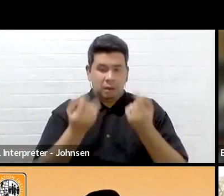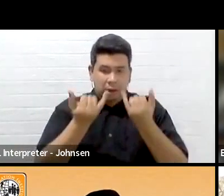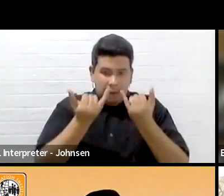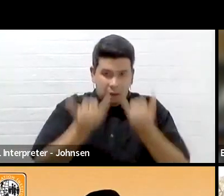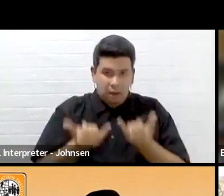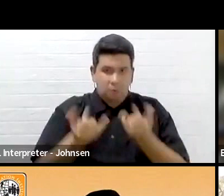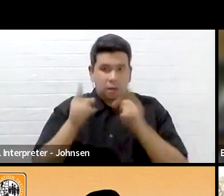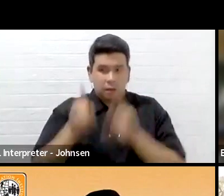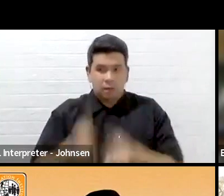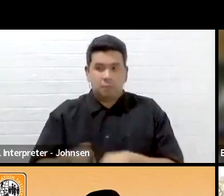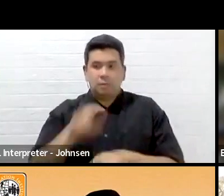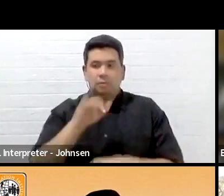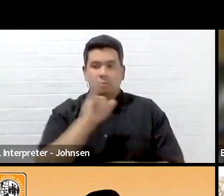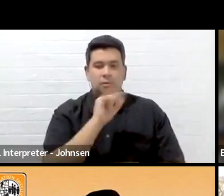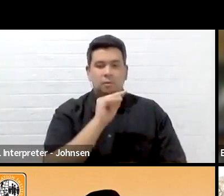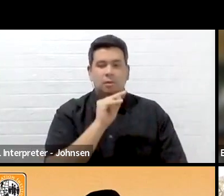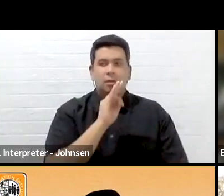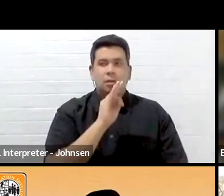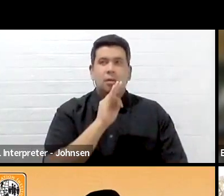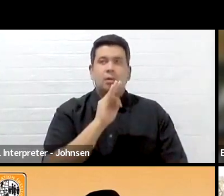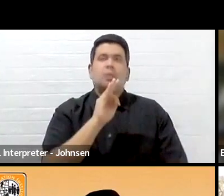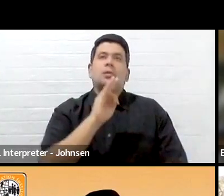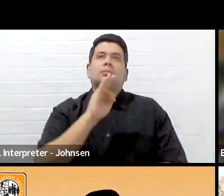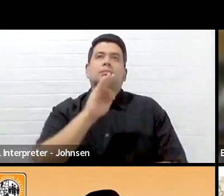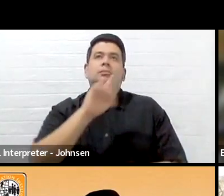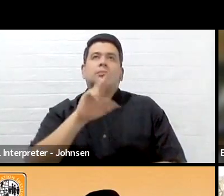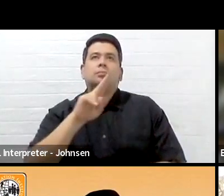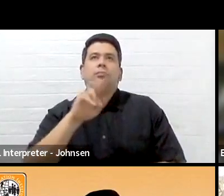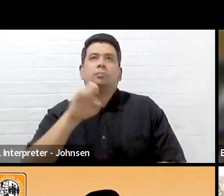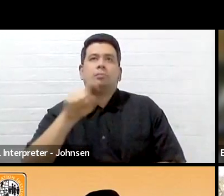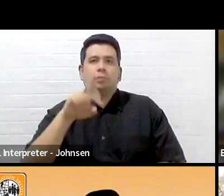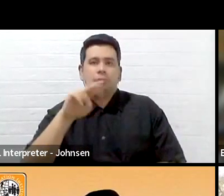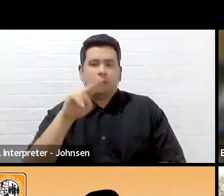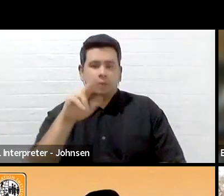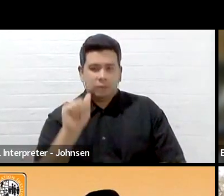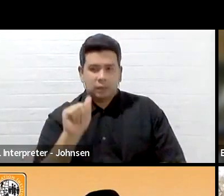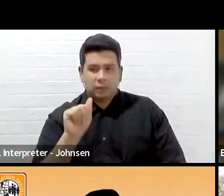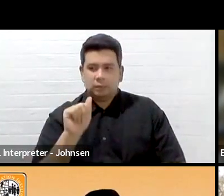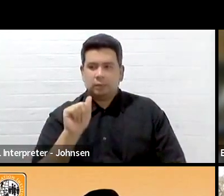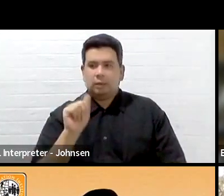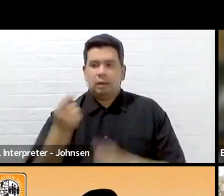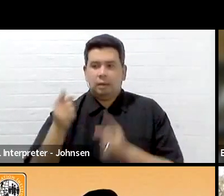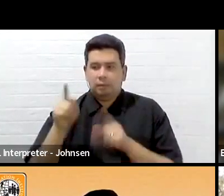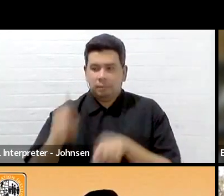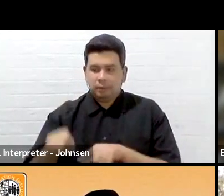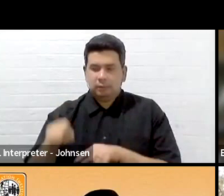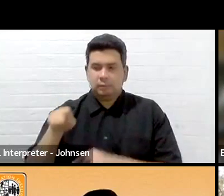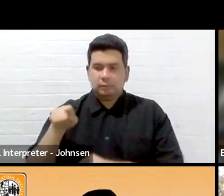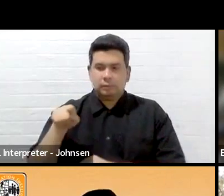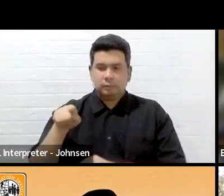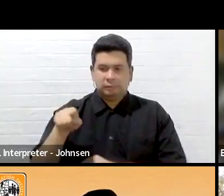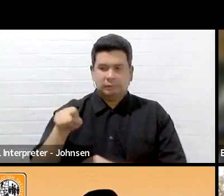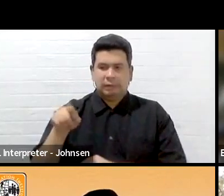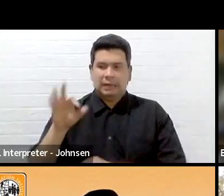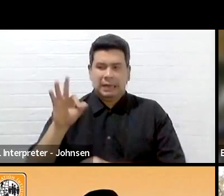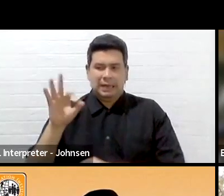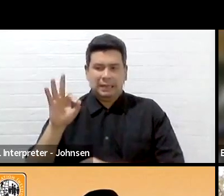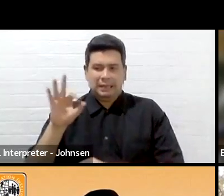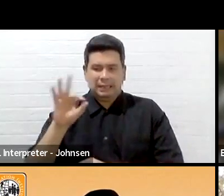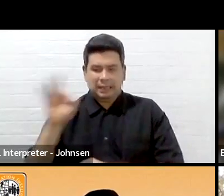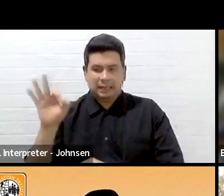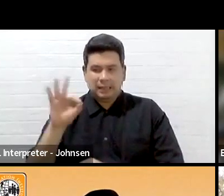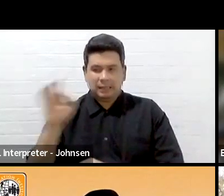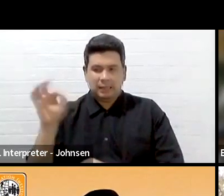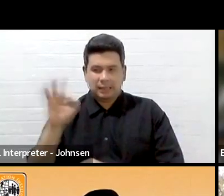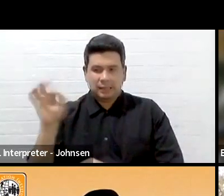influenza pandemic. So definitely the past pandemics were worse because the medical practice was